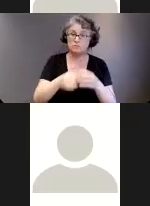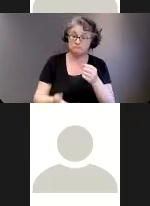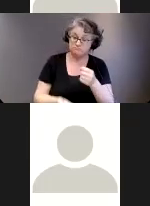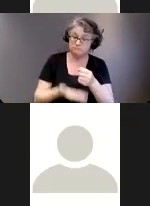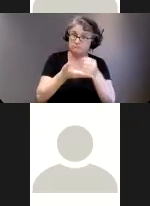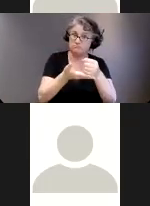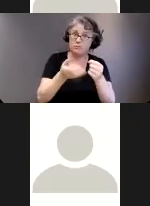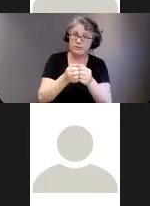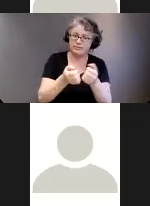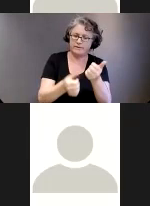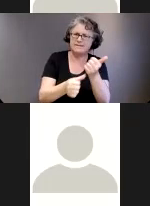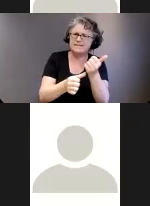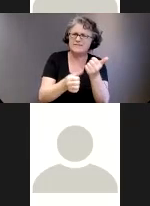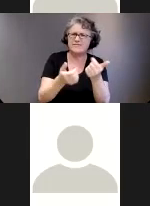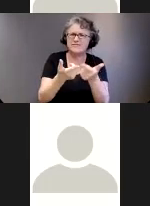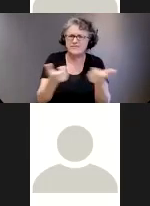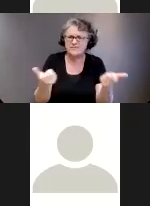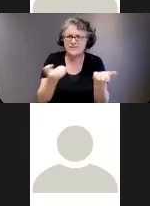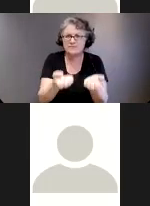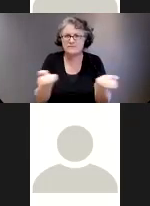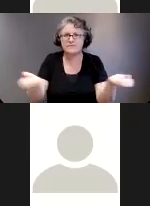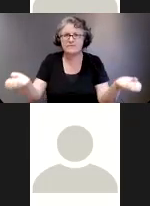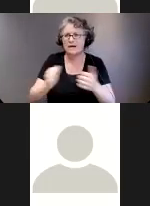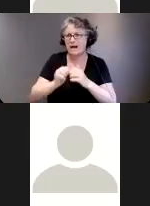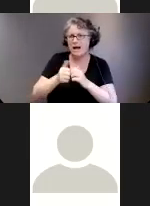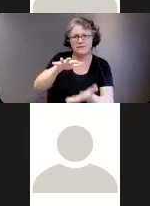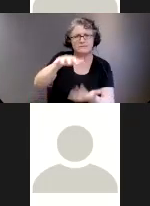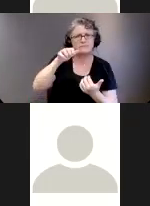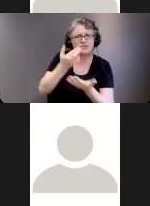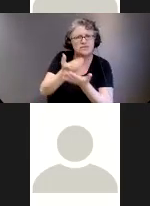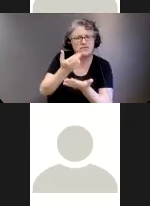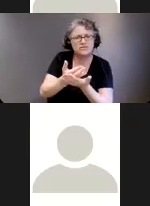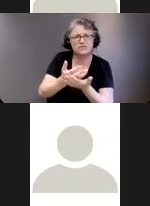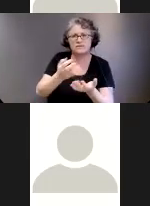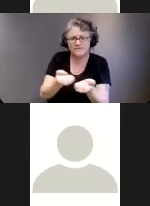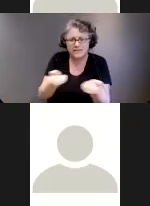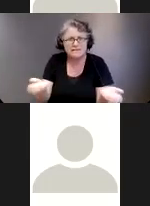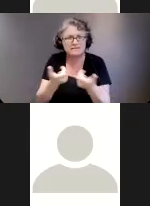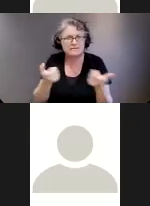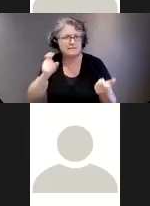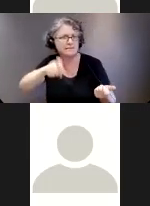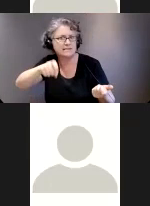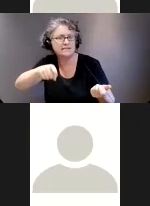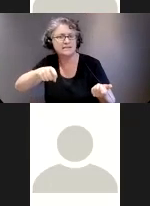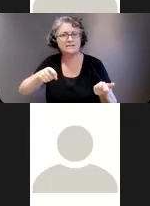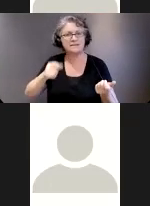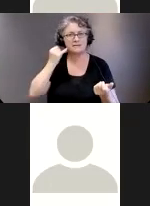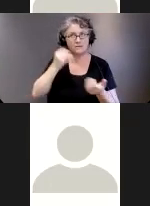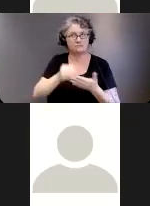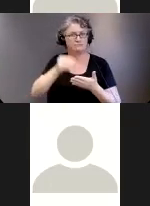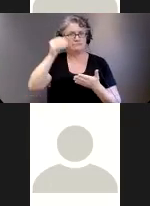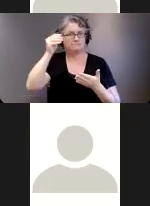devices? Providing that assistance in navigating how to get extra assistive devices when we know that they're so expensive